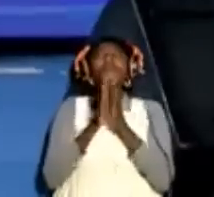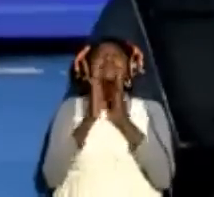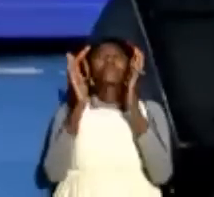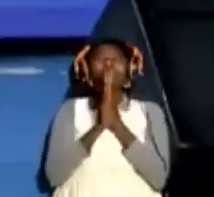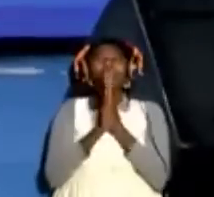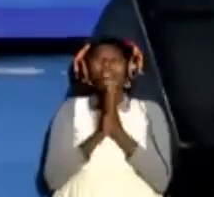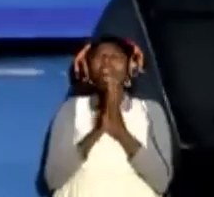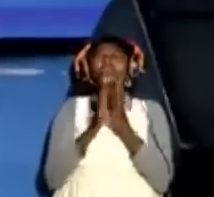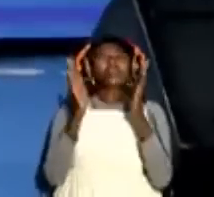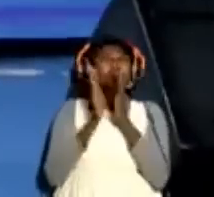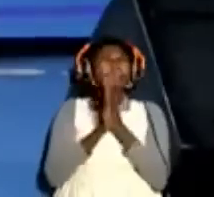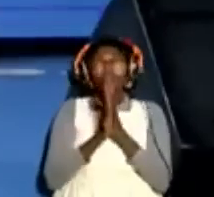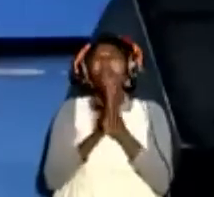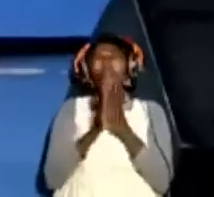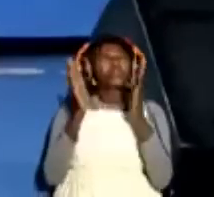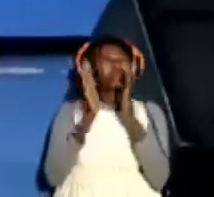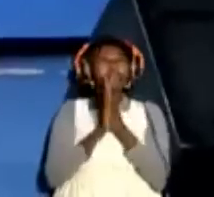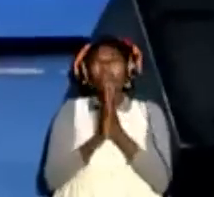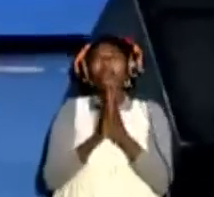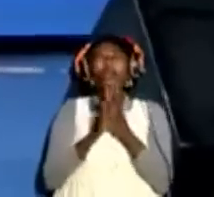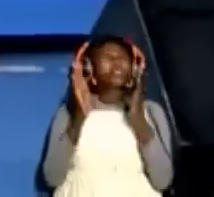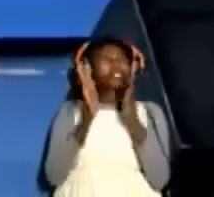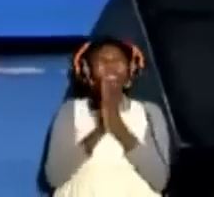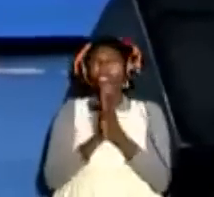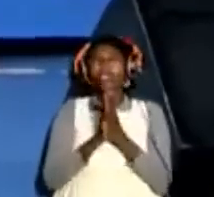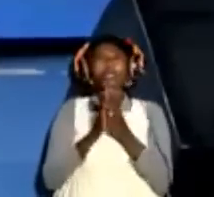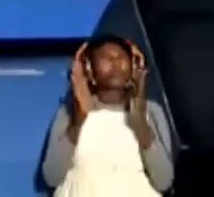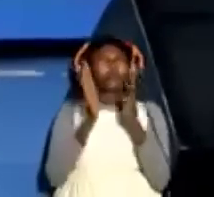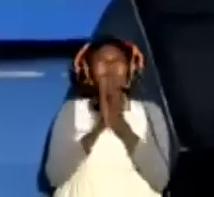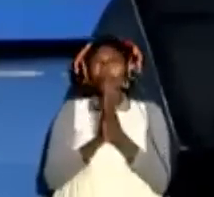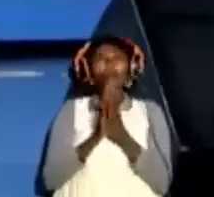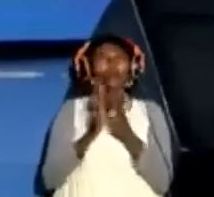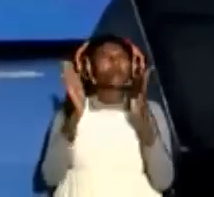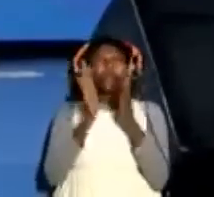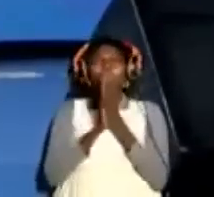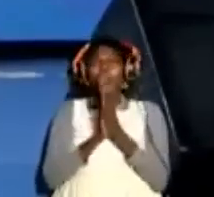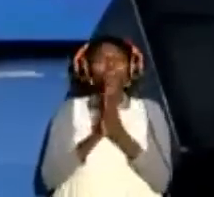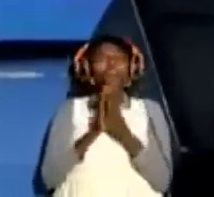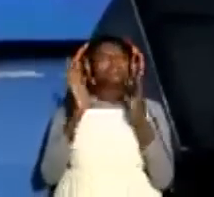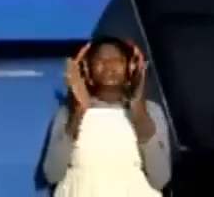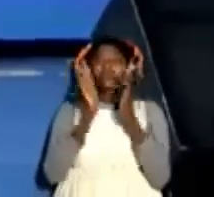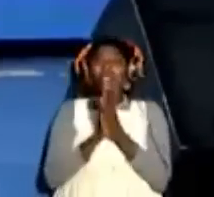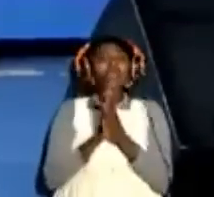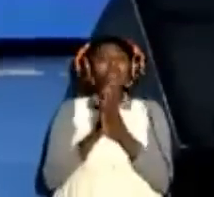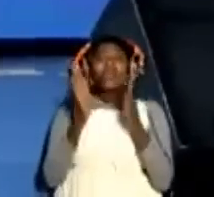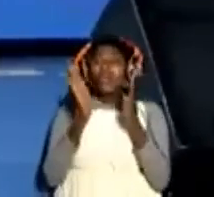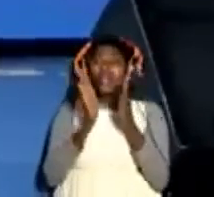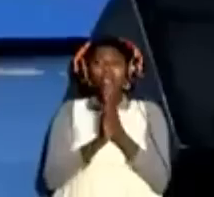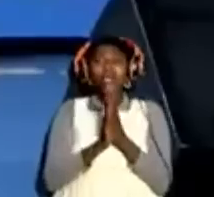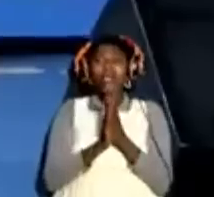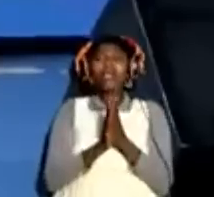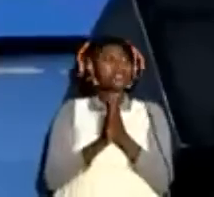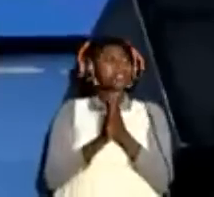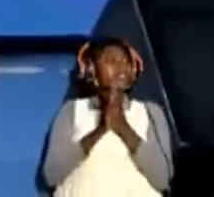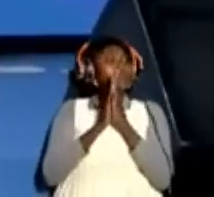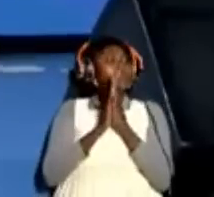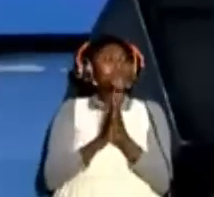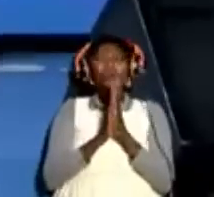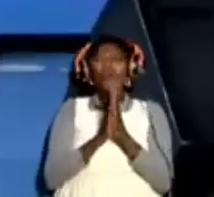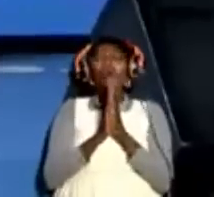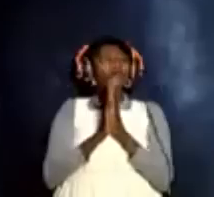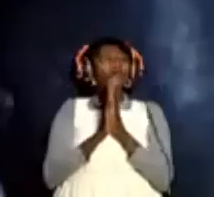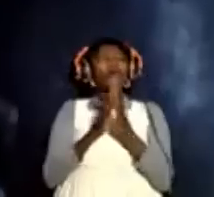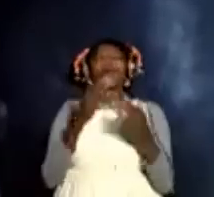the fountain flood. Wash me, your Savior, or I die. Wash me, Savior.